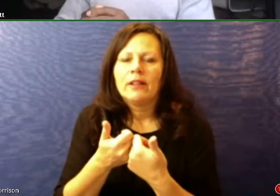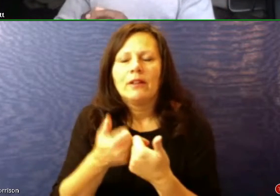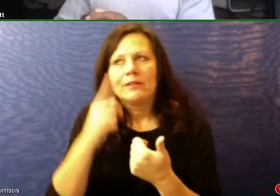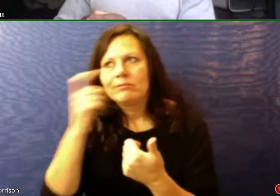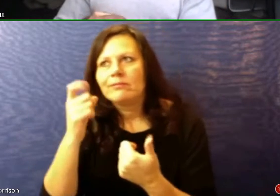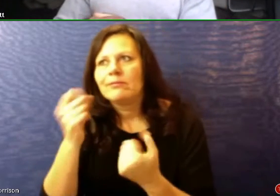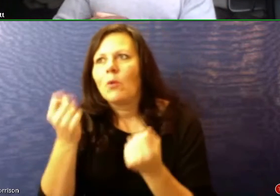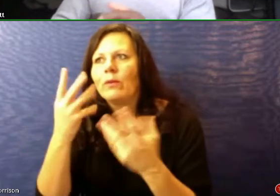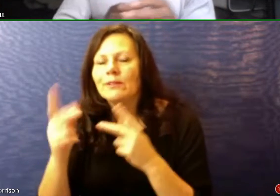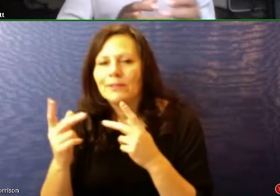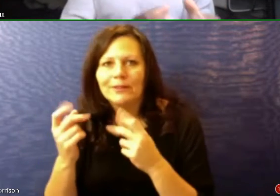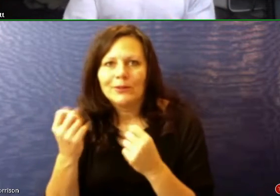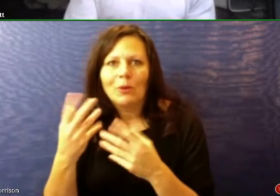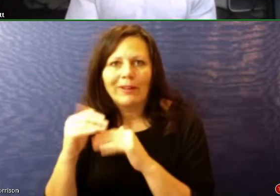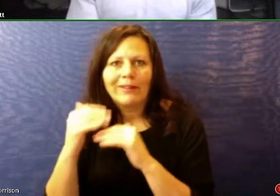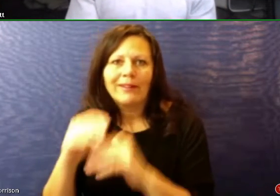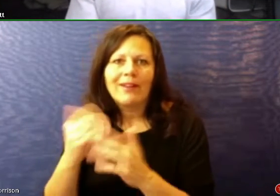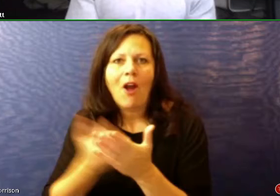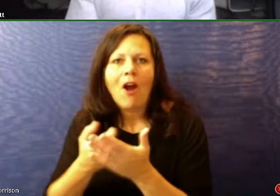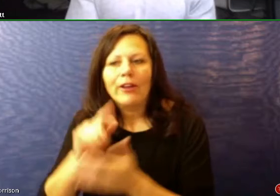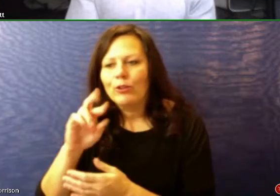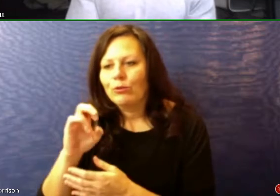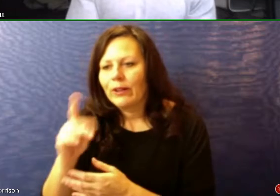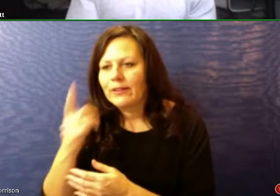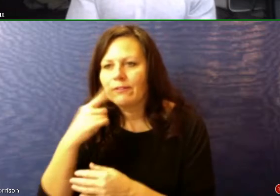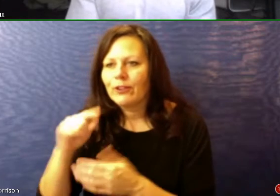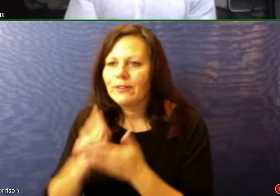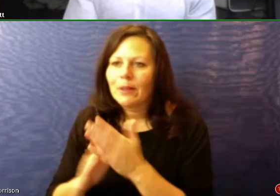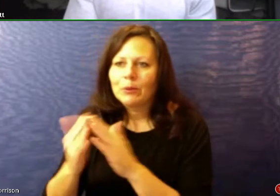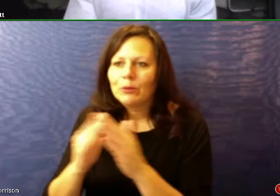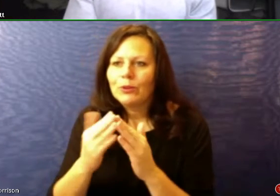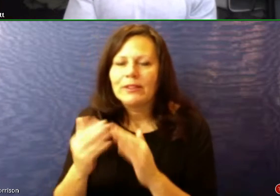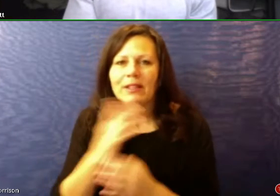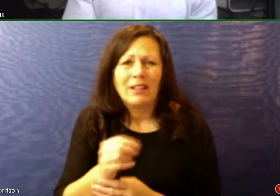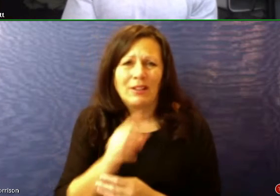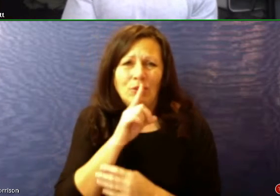certain communities. It's not really a focal